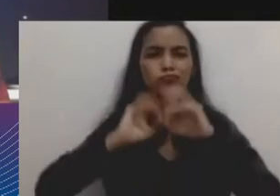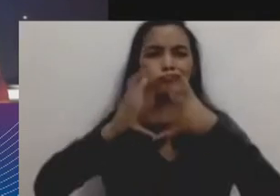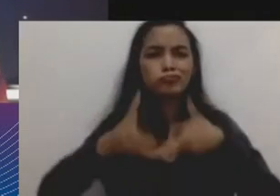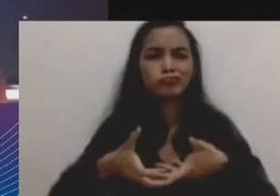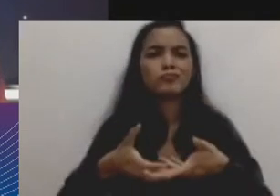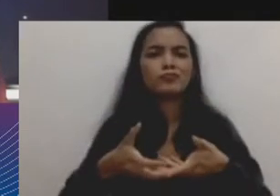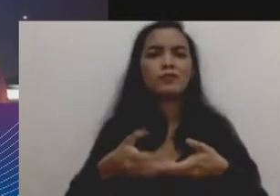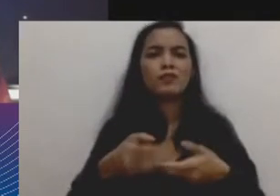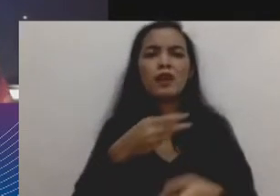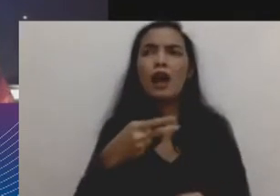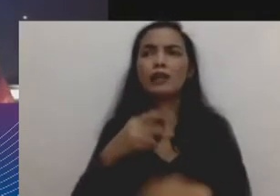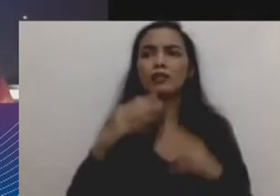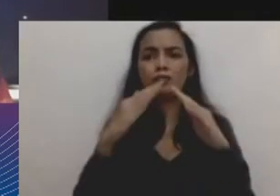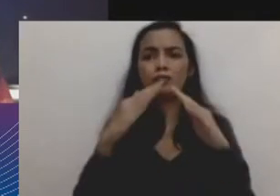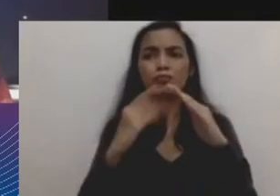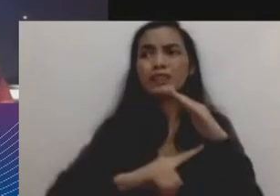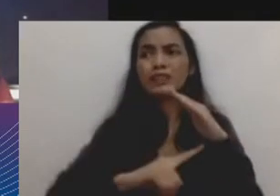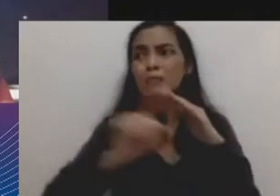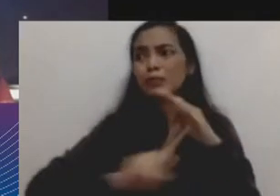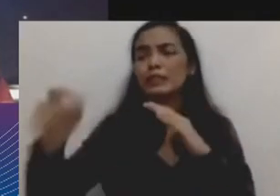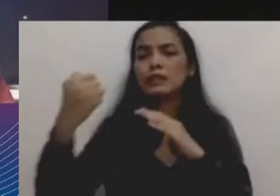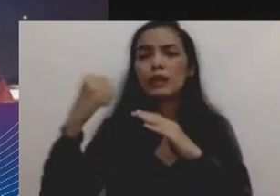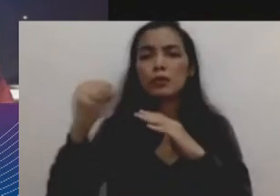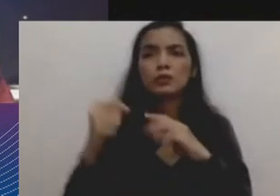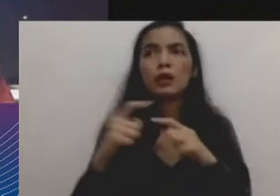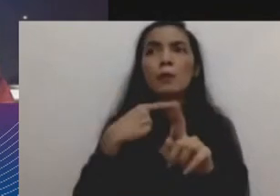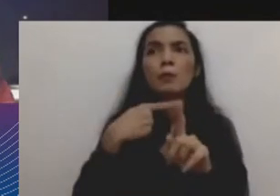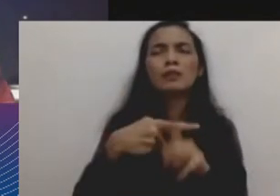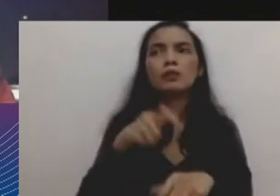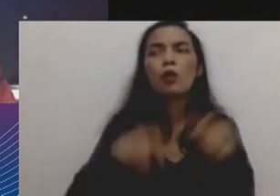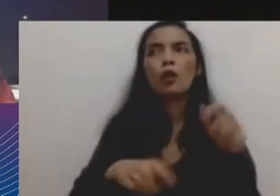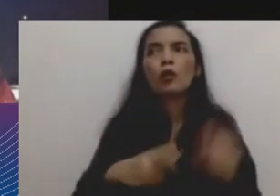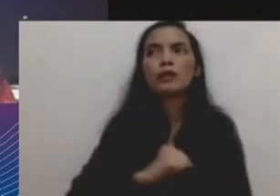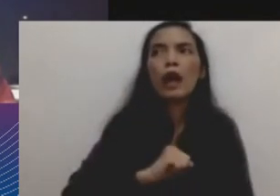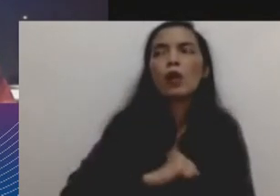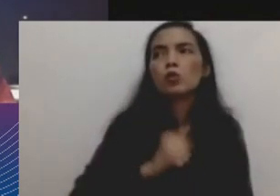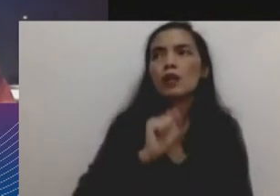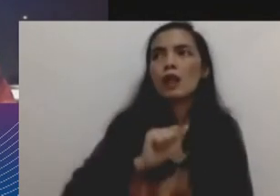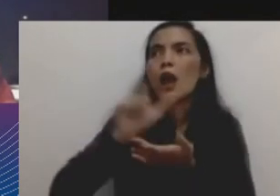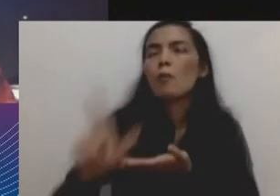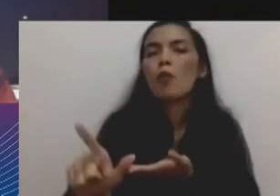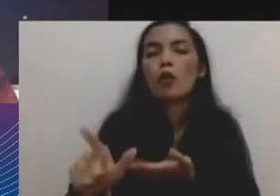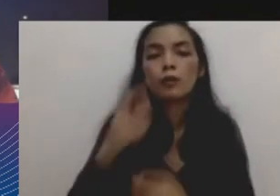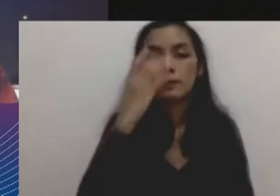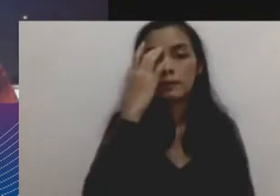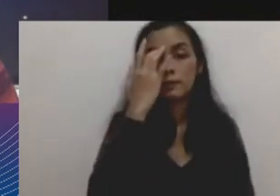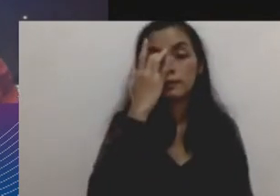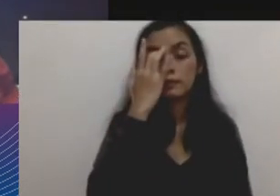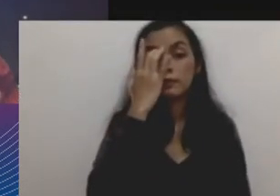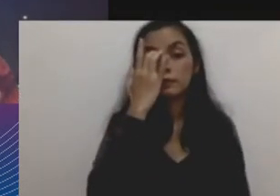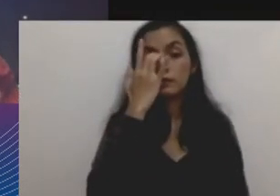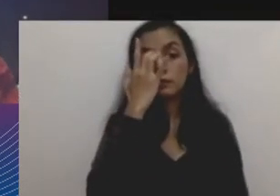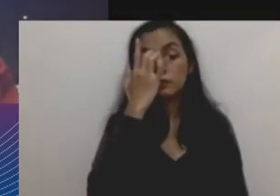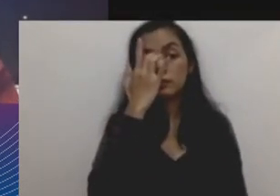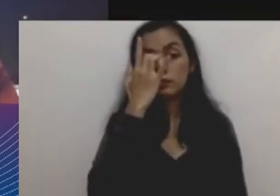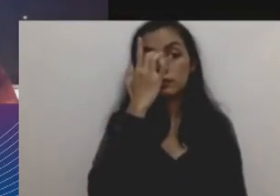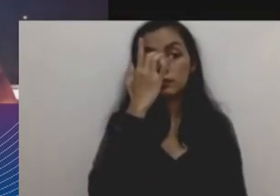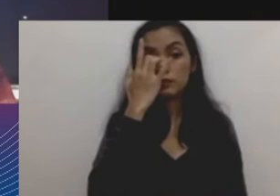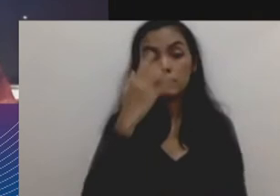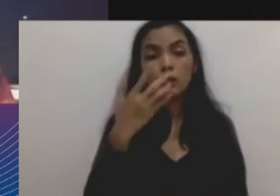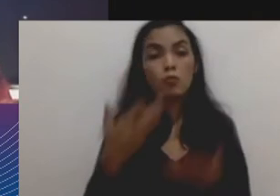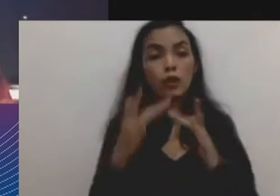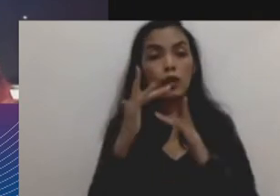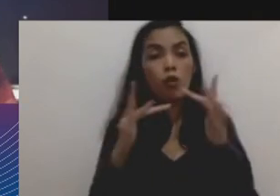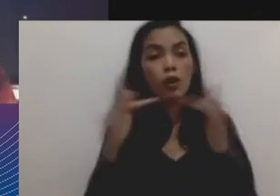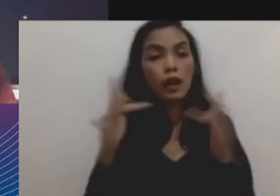restrict people to go outside, and sometimes they hesitate to report. Okay, they hesitate, and even, you know, maybe the system online, you know,